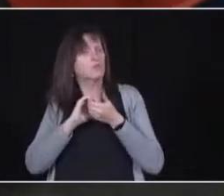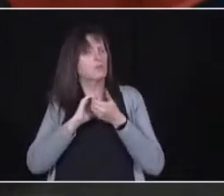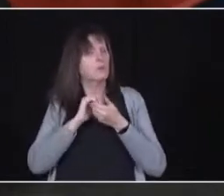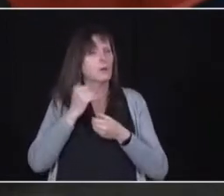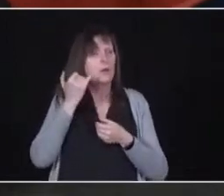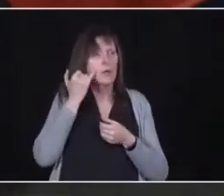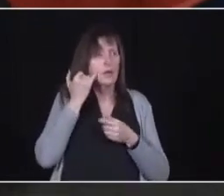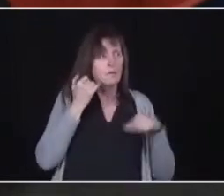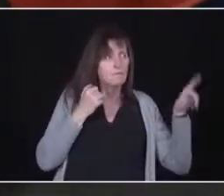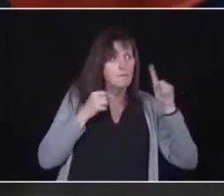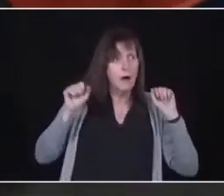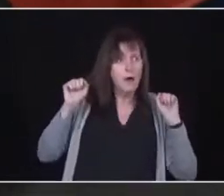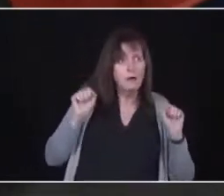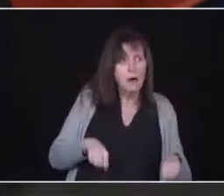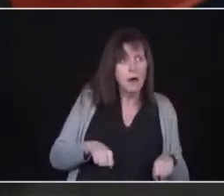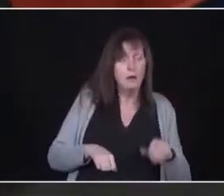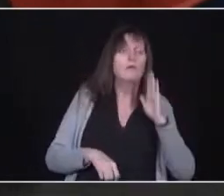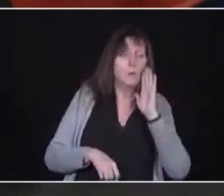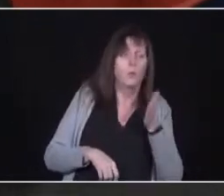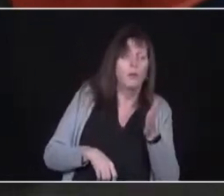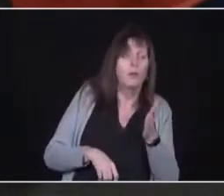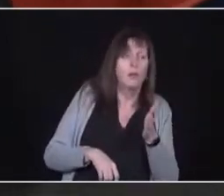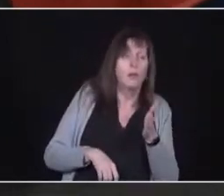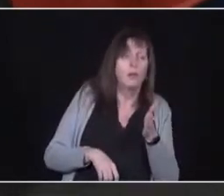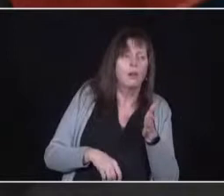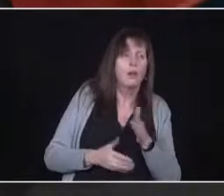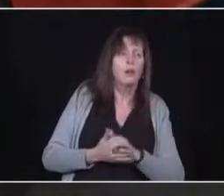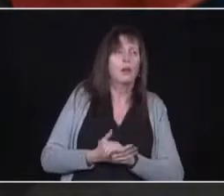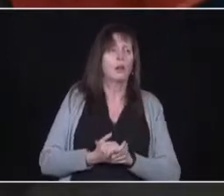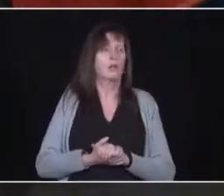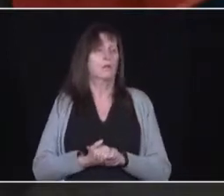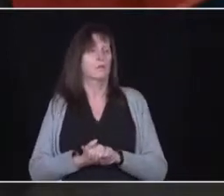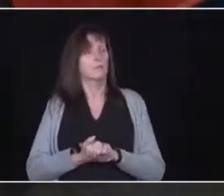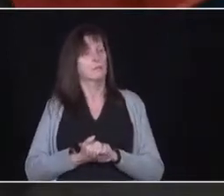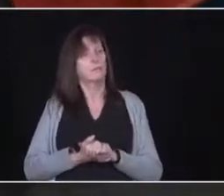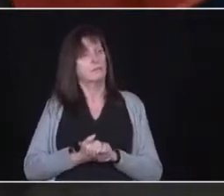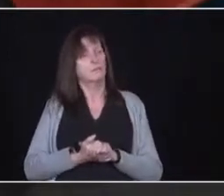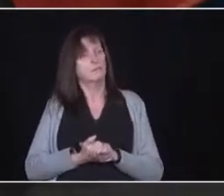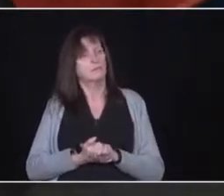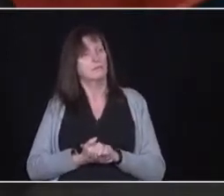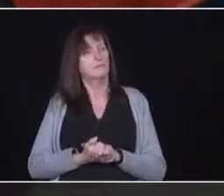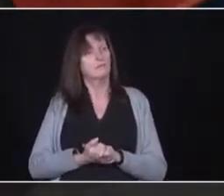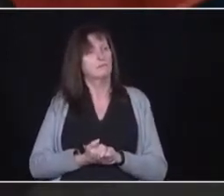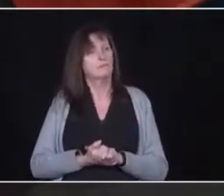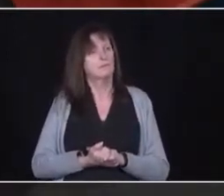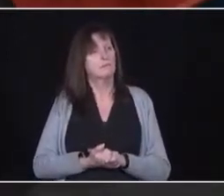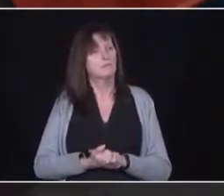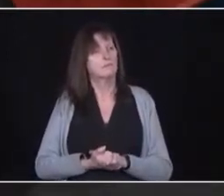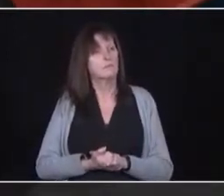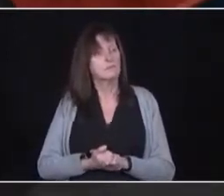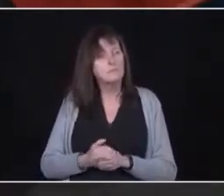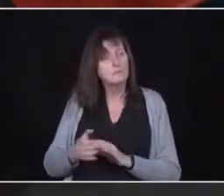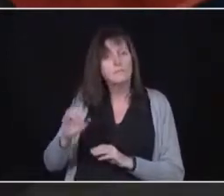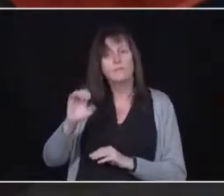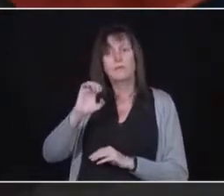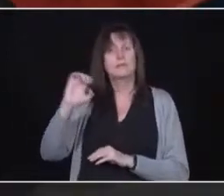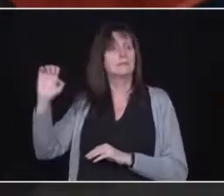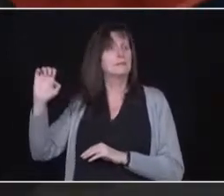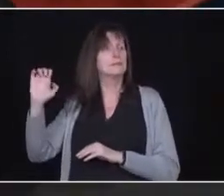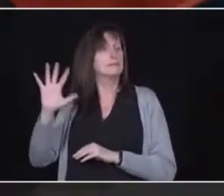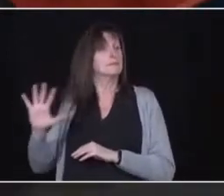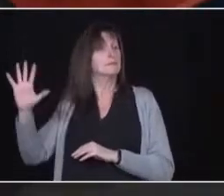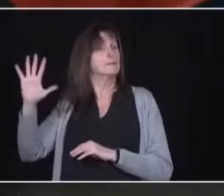do, they will do for us. You know, it goes back to the Maritime provinces helping out on the